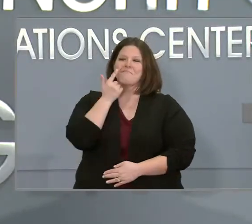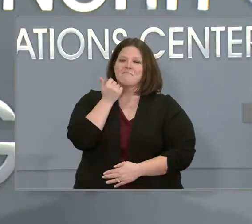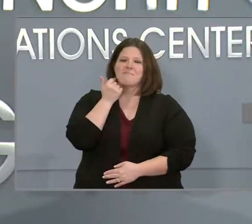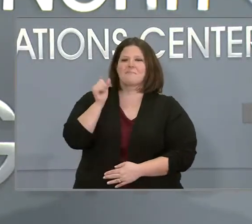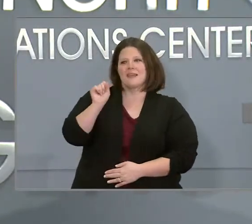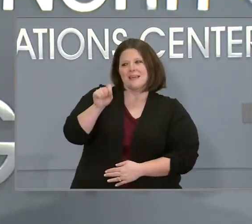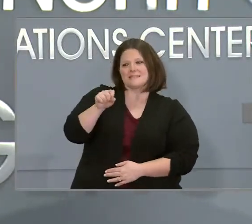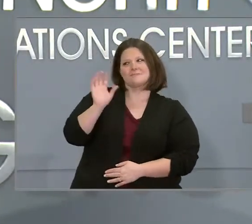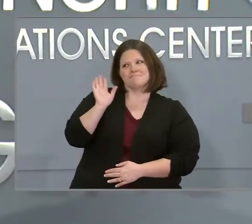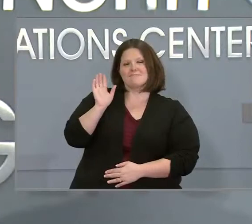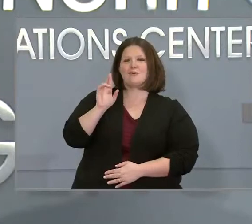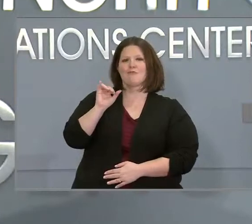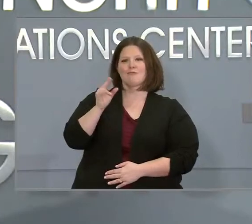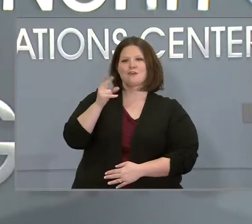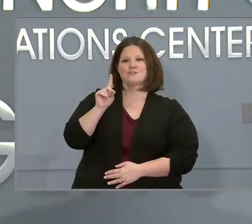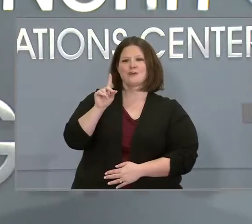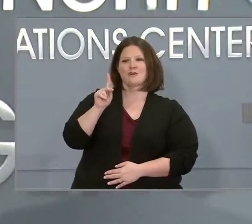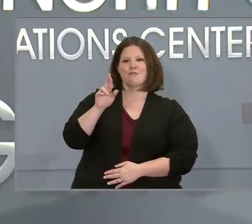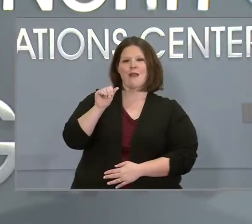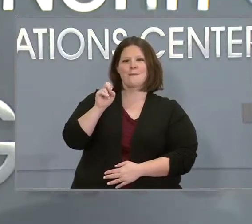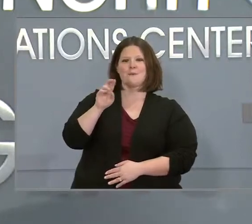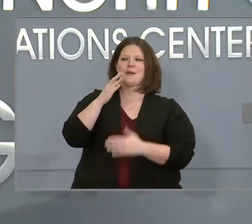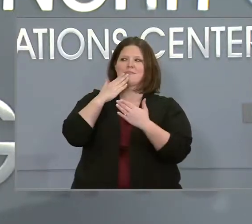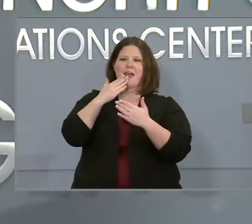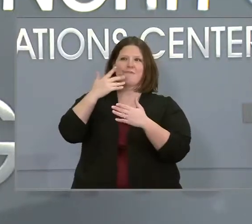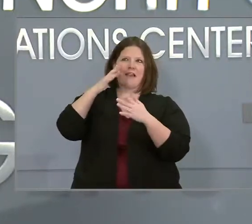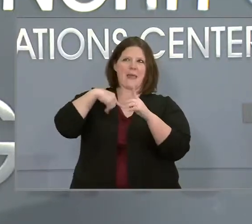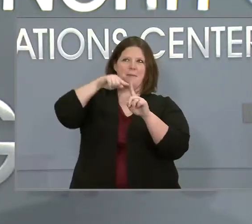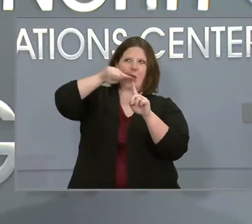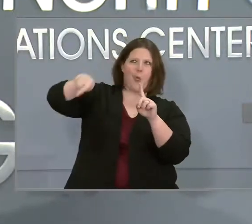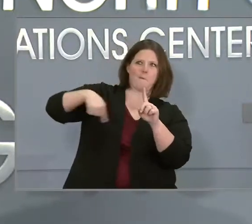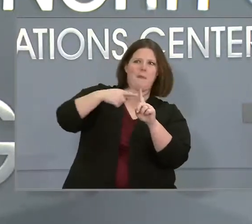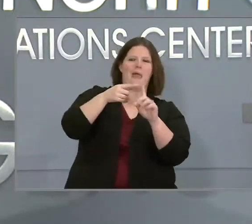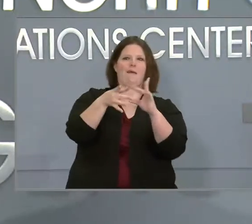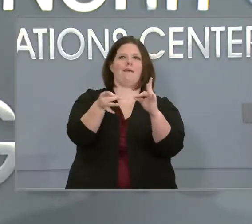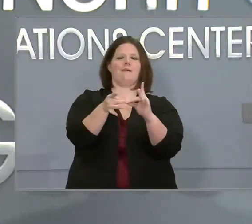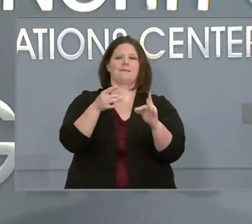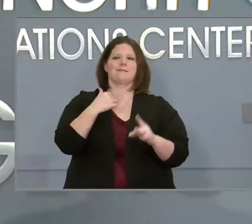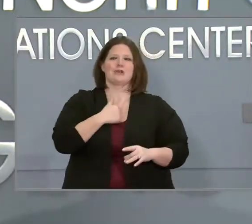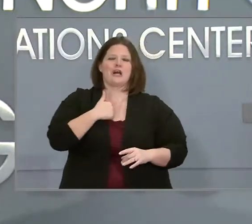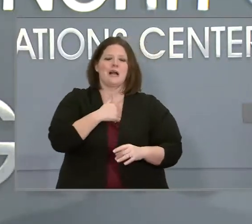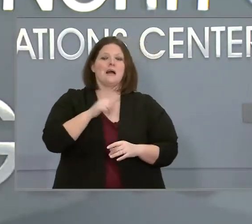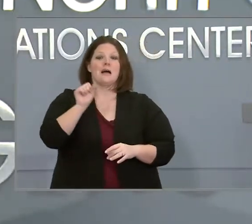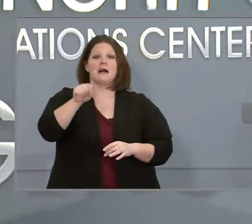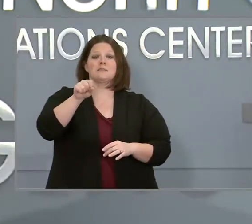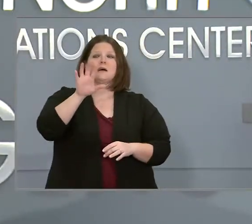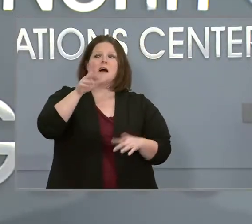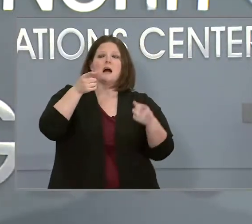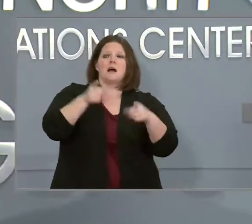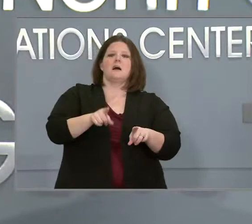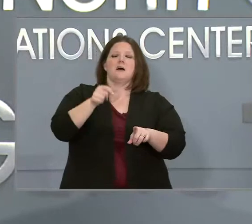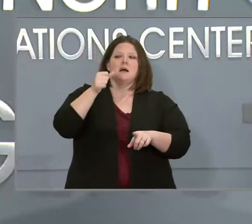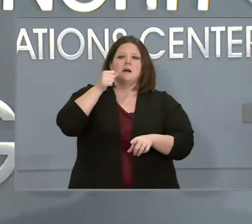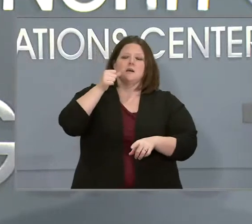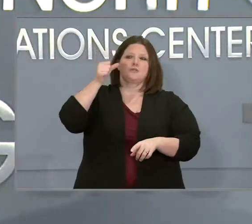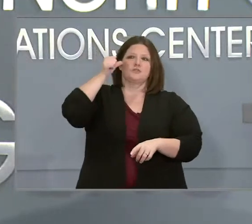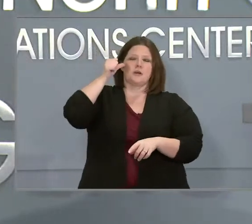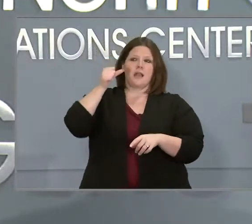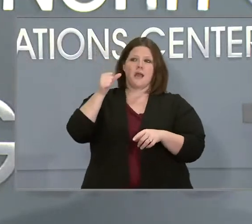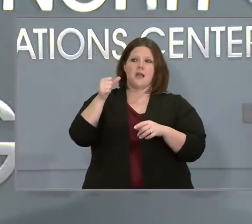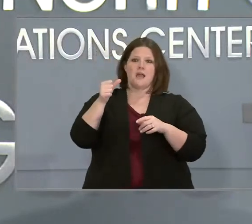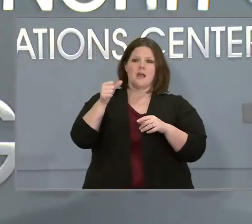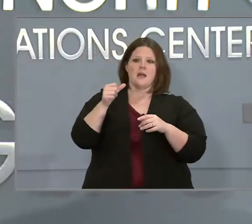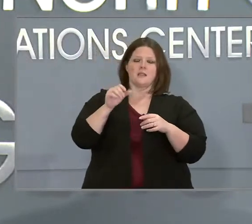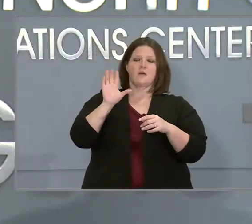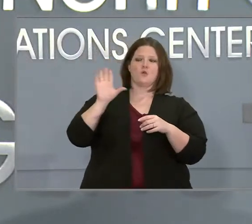Yes, Richard Craver back with Winston Journal. Thank you for circling back to me. Yesterday, the technical